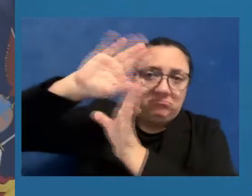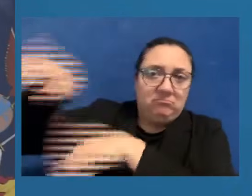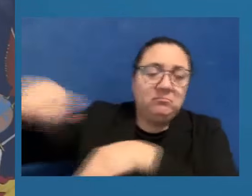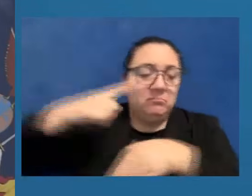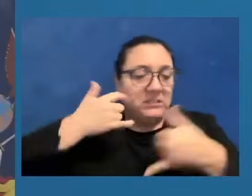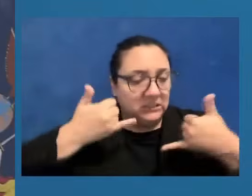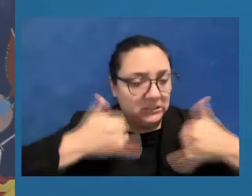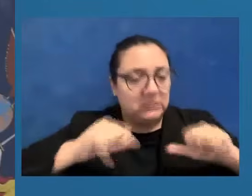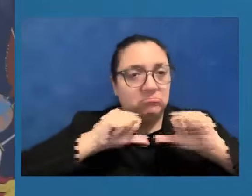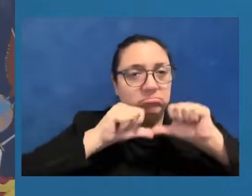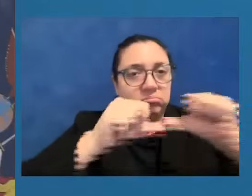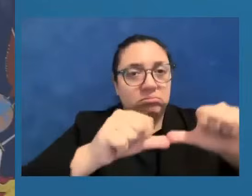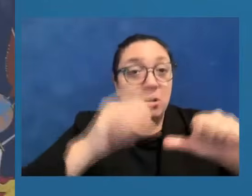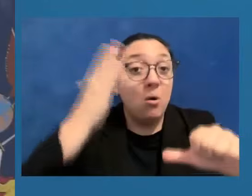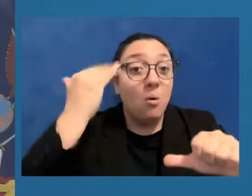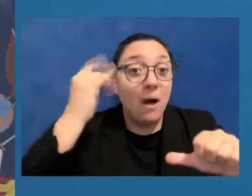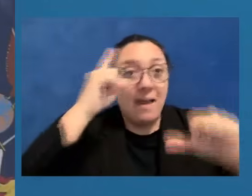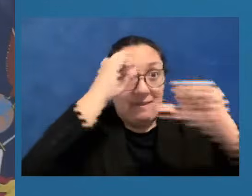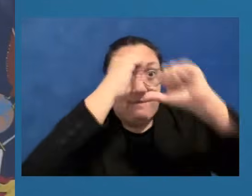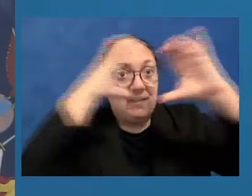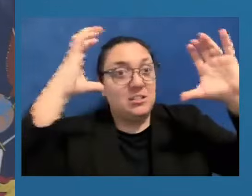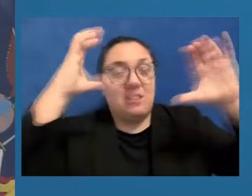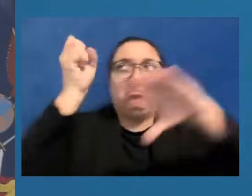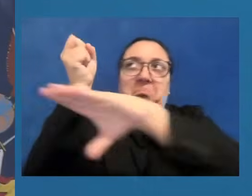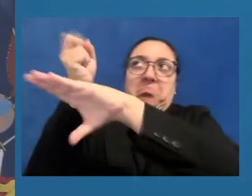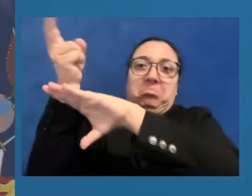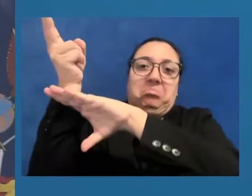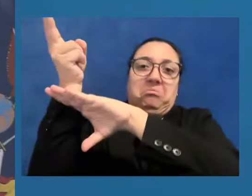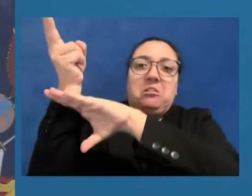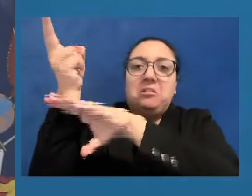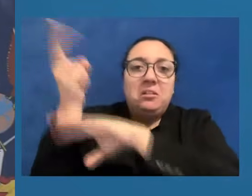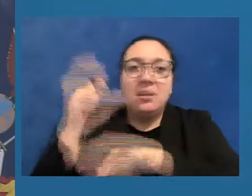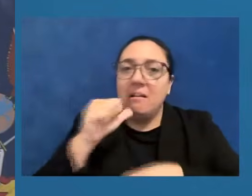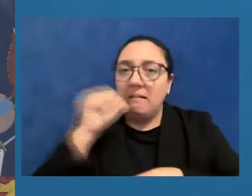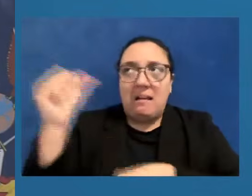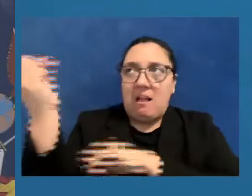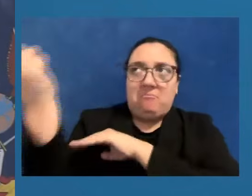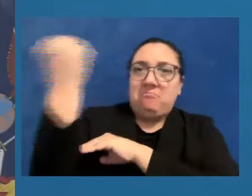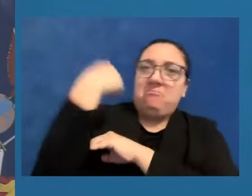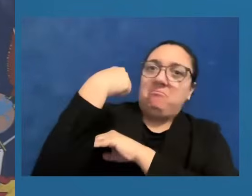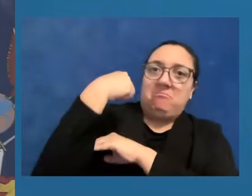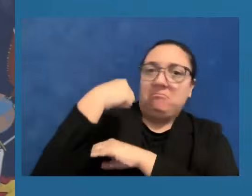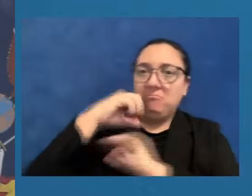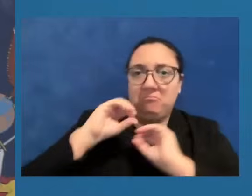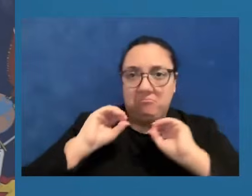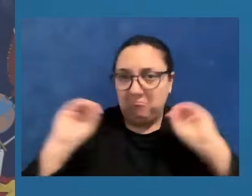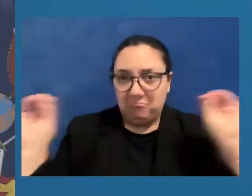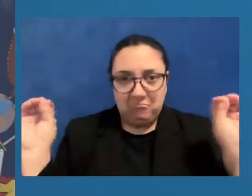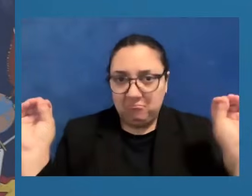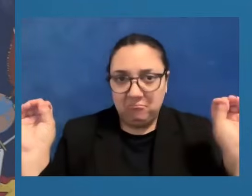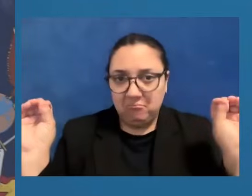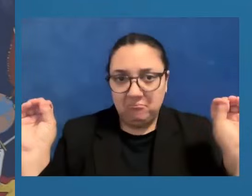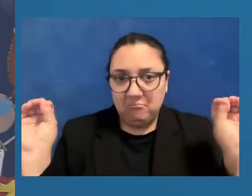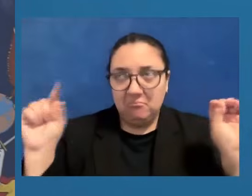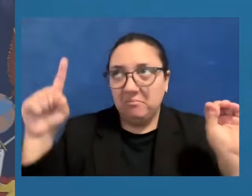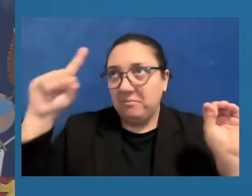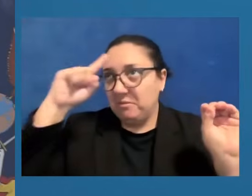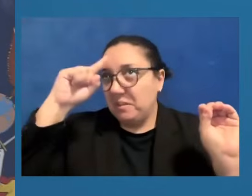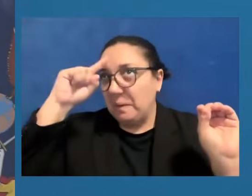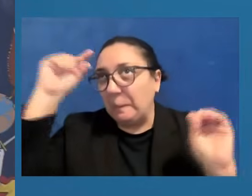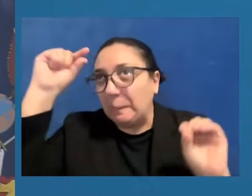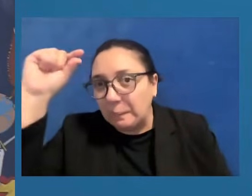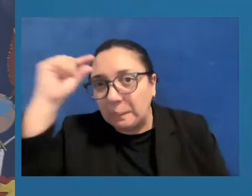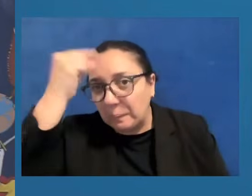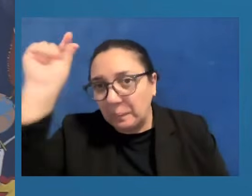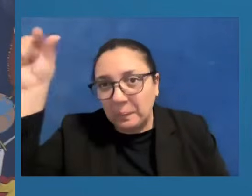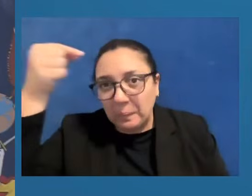Because the vision is bigger, and we will not be dwarfed by small understandings of what